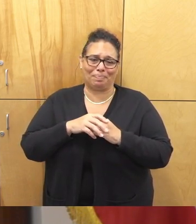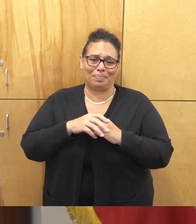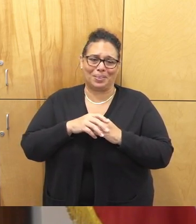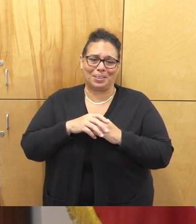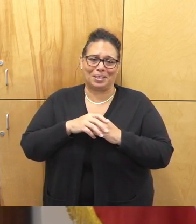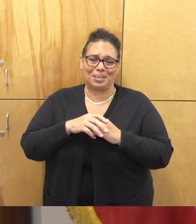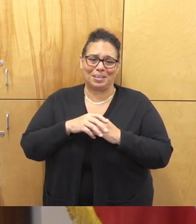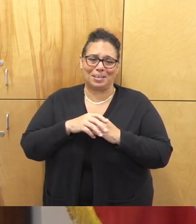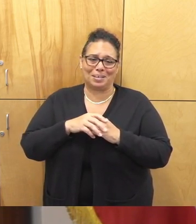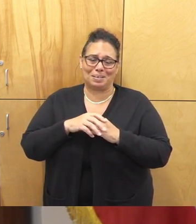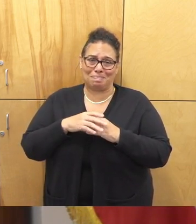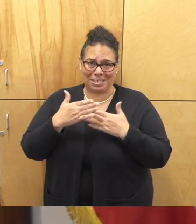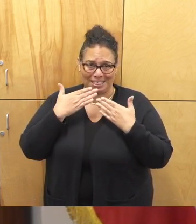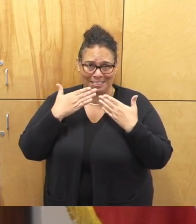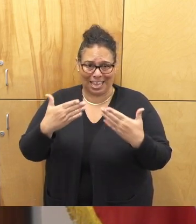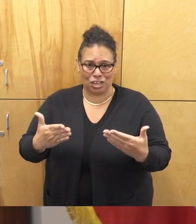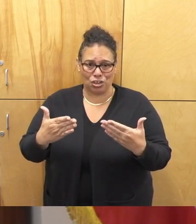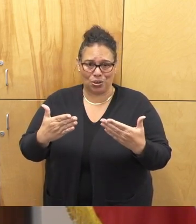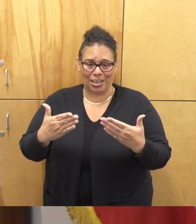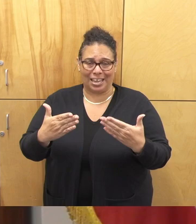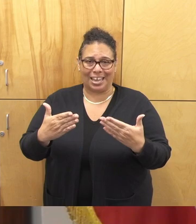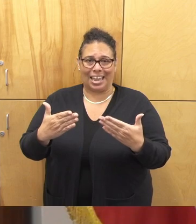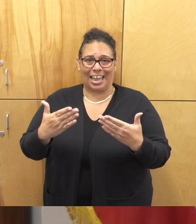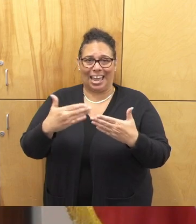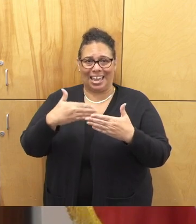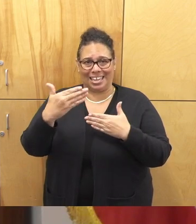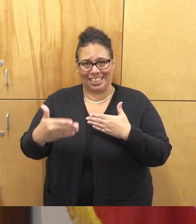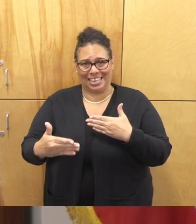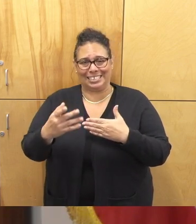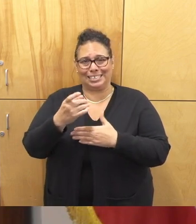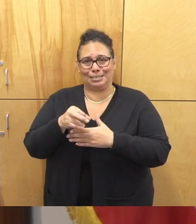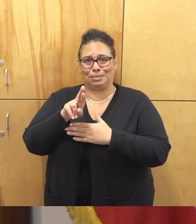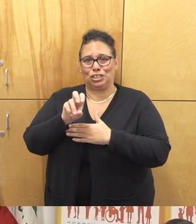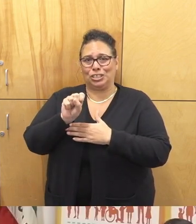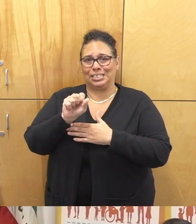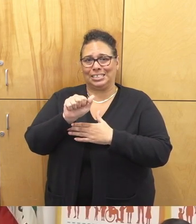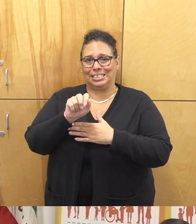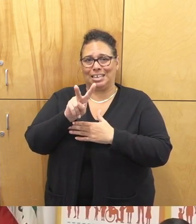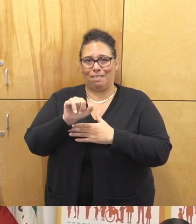But thank you, and then next we have Mr. Savoy.